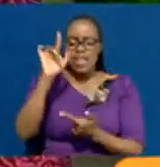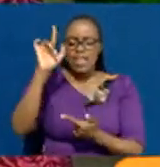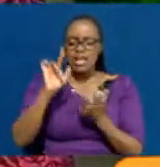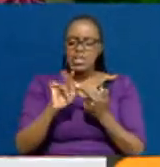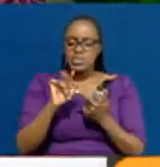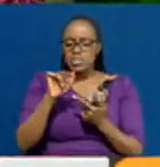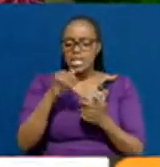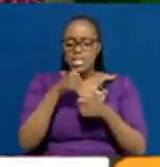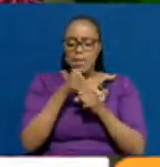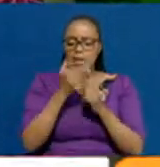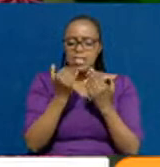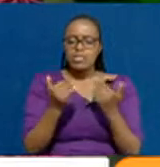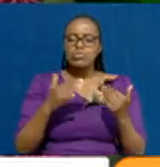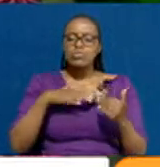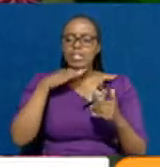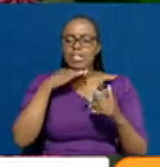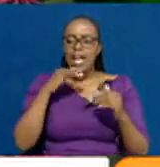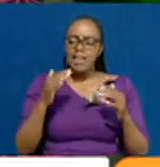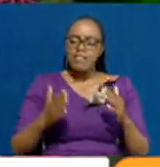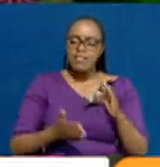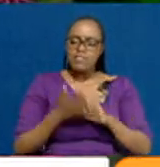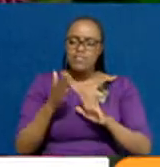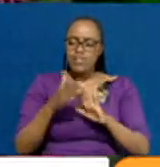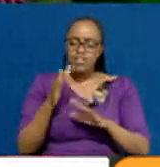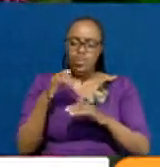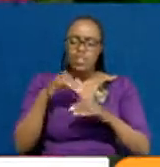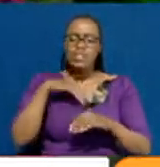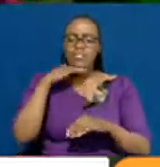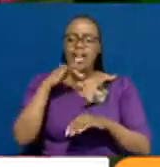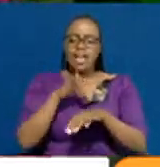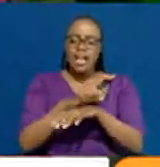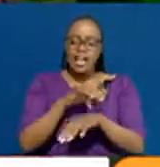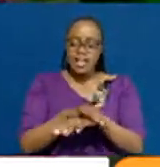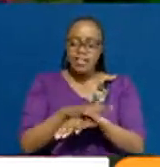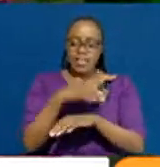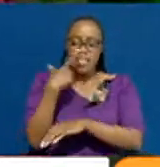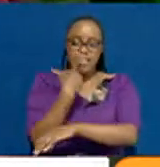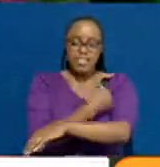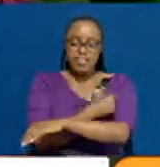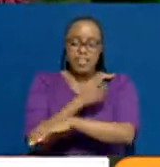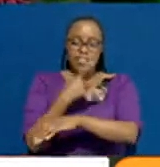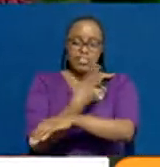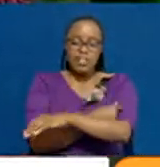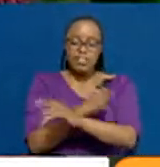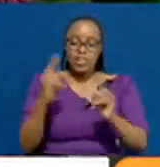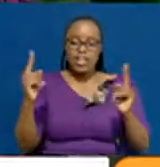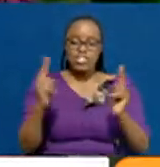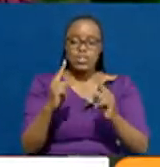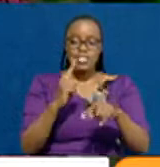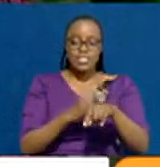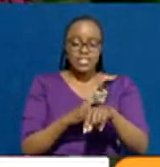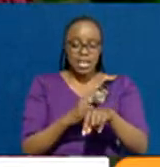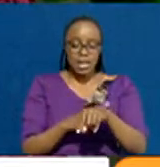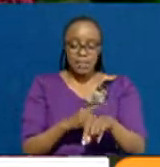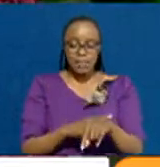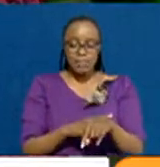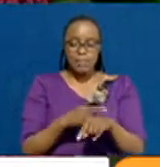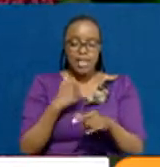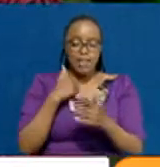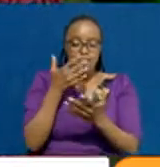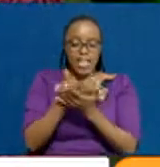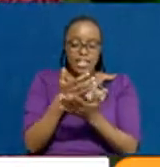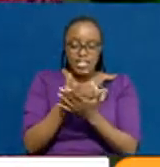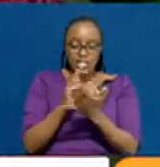lifespan. None of the vaccines that we have, again, they've been administered for a fairly short time. There is no evidence